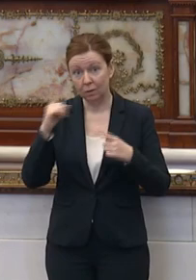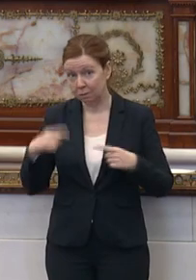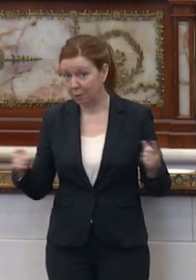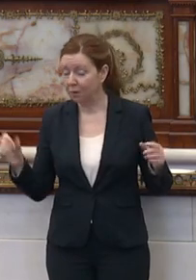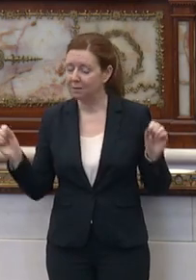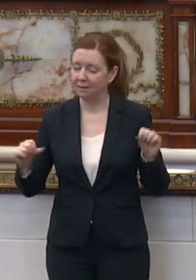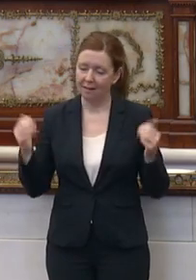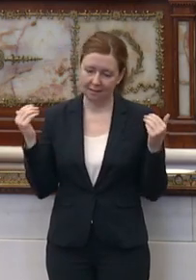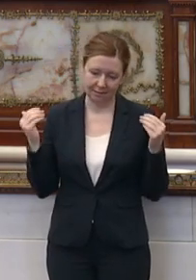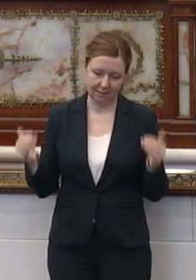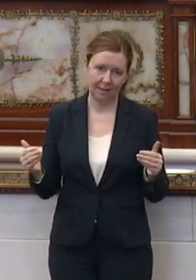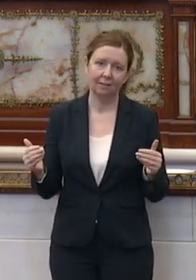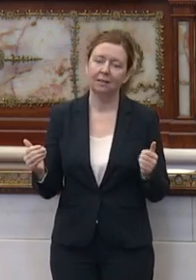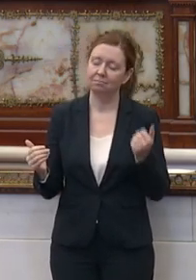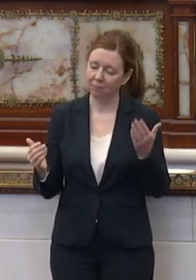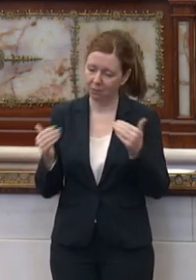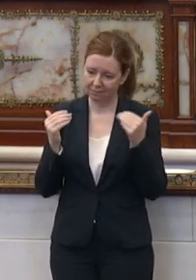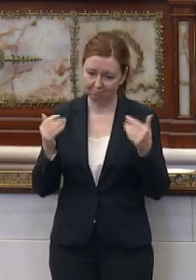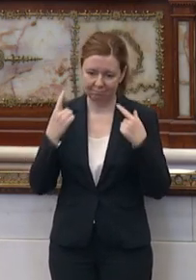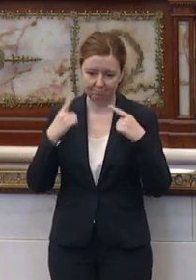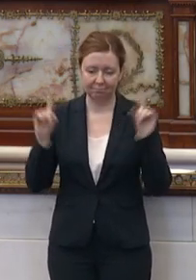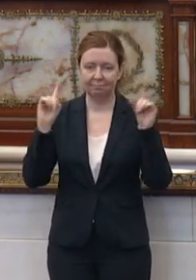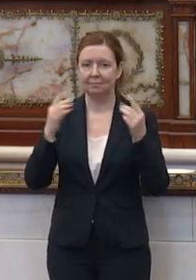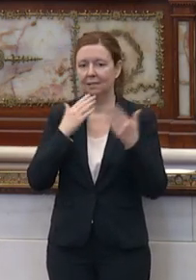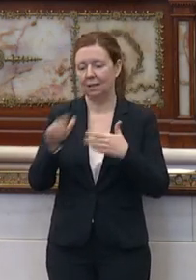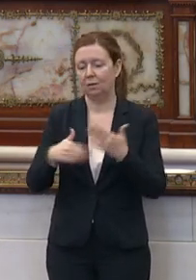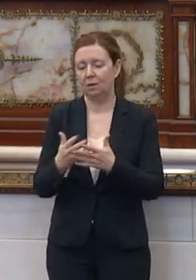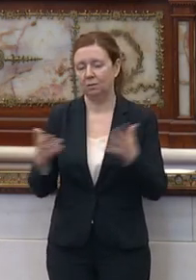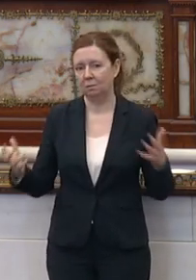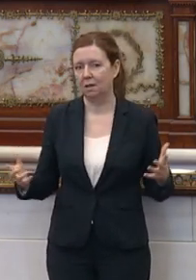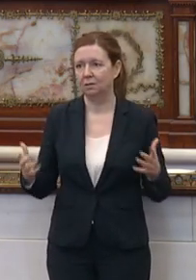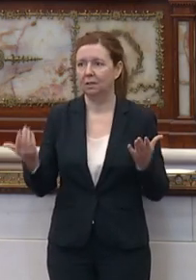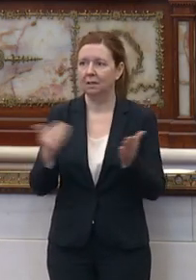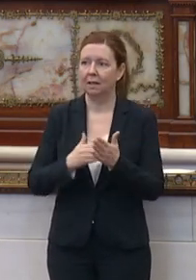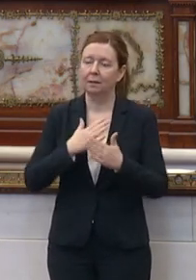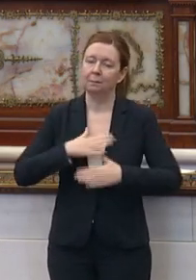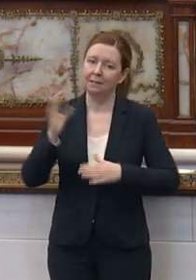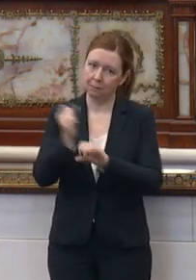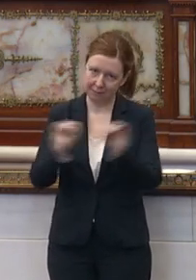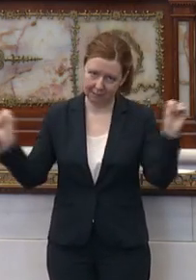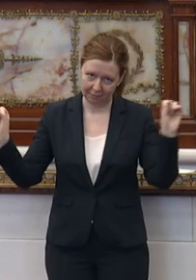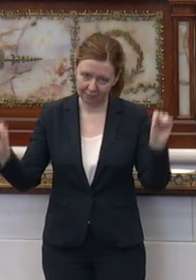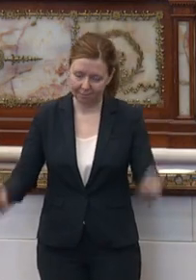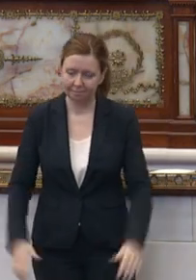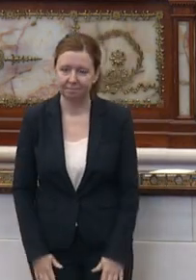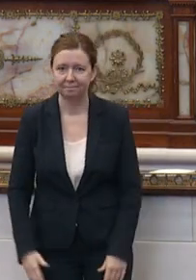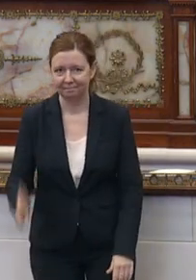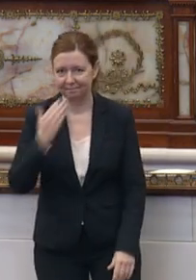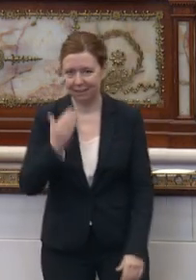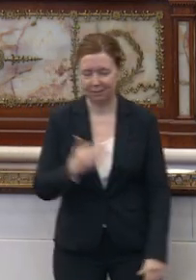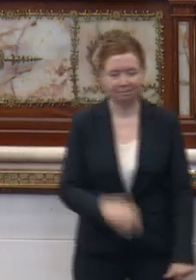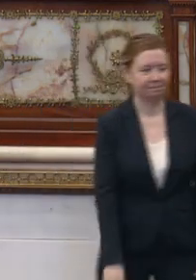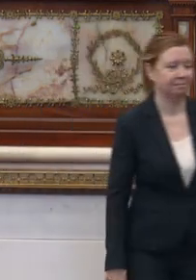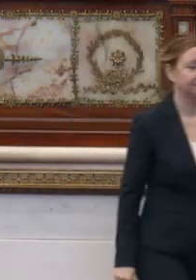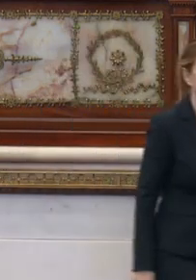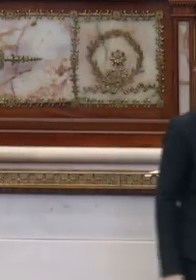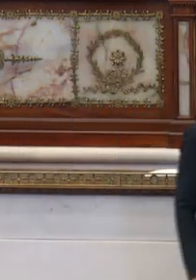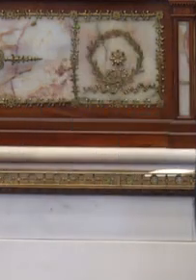Those opposed, motion carries. Thank you all very much. And again, please be safe. Thank you.